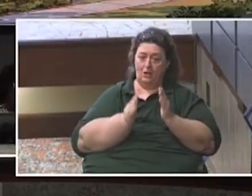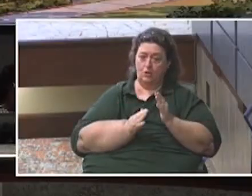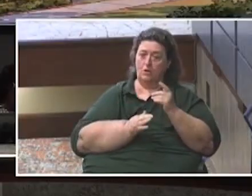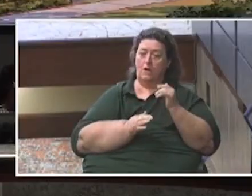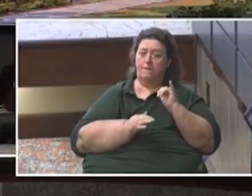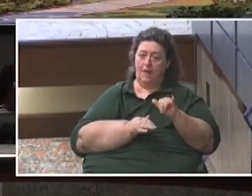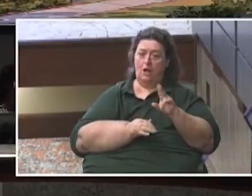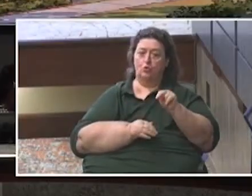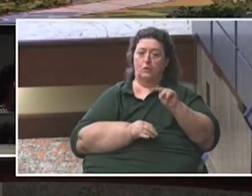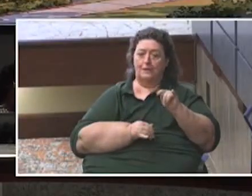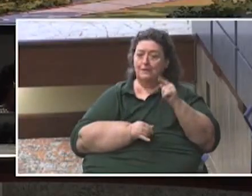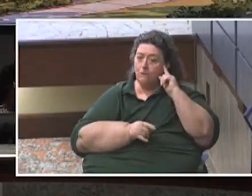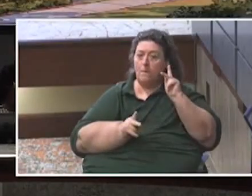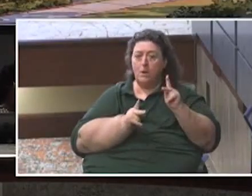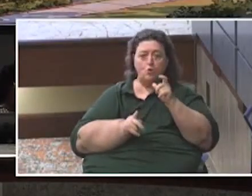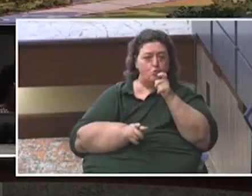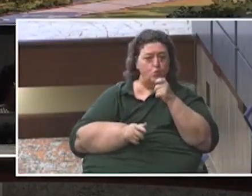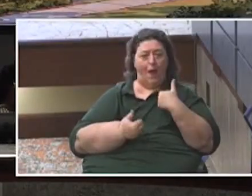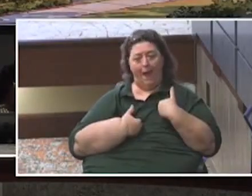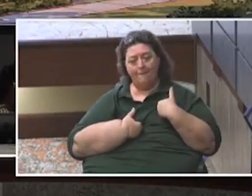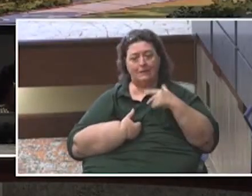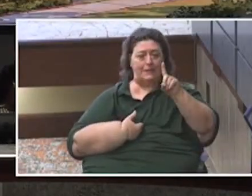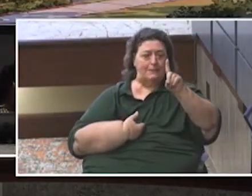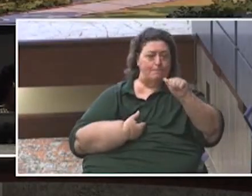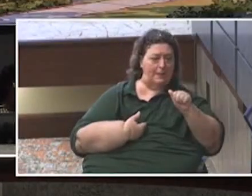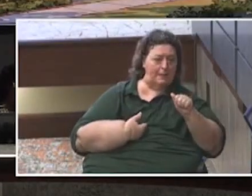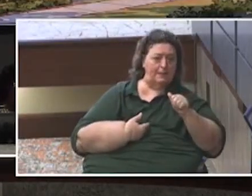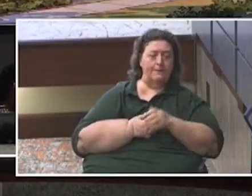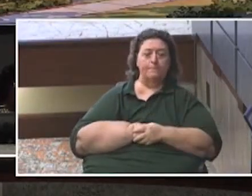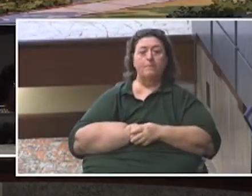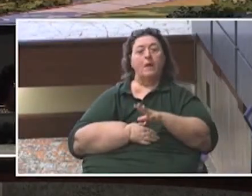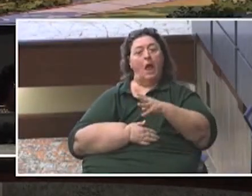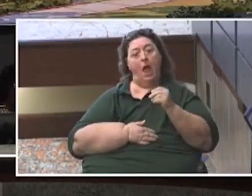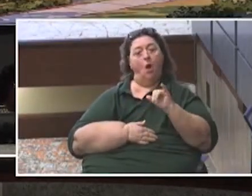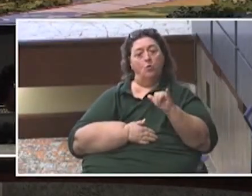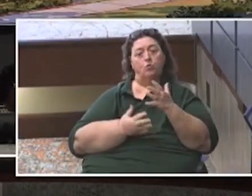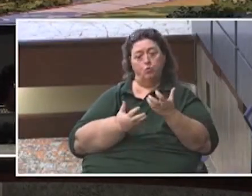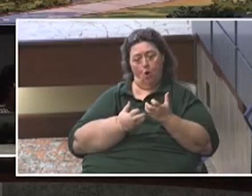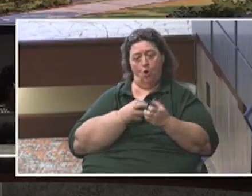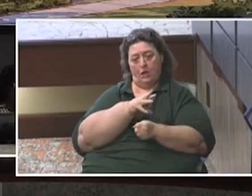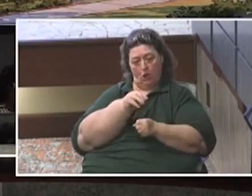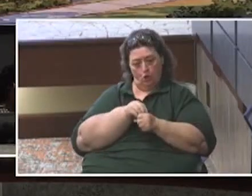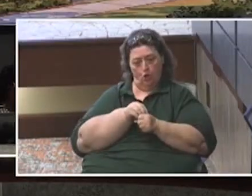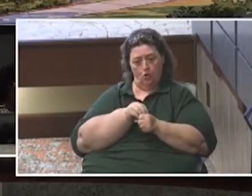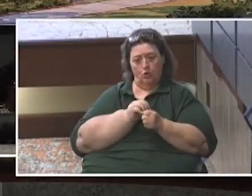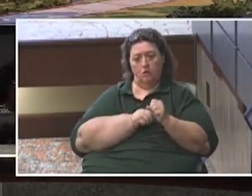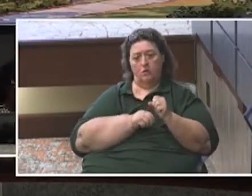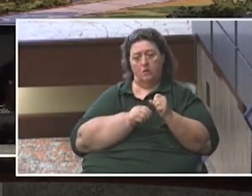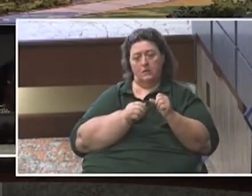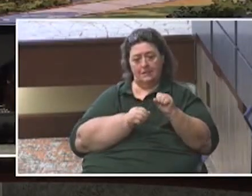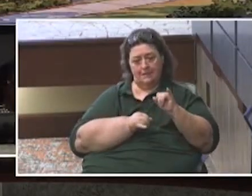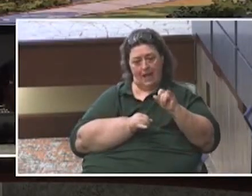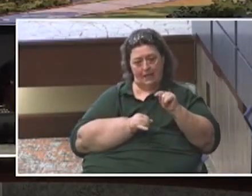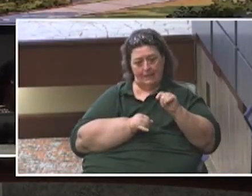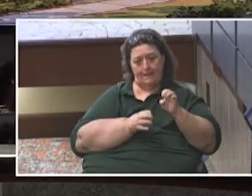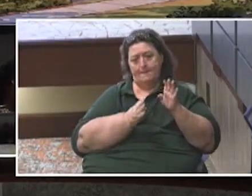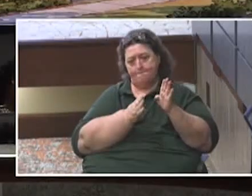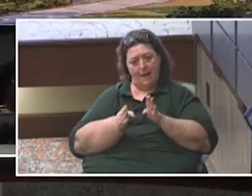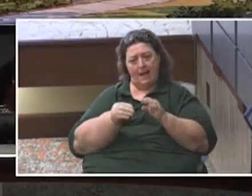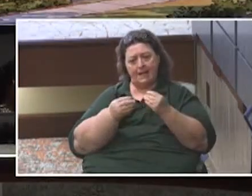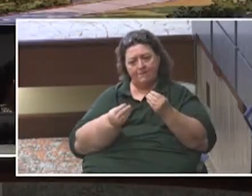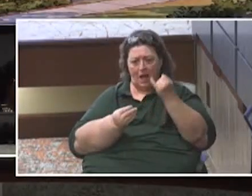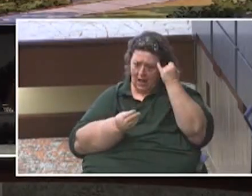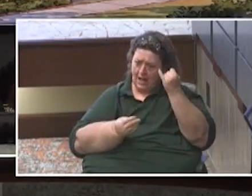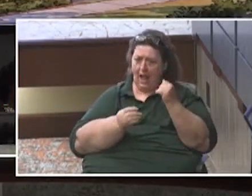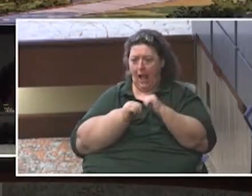which are units for persons with disabilities. Now, we also wanted to include a site plan to give you an idea of